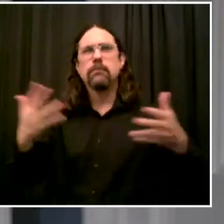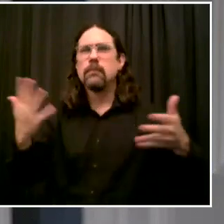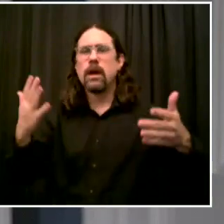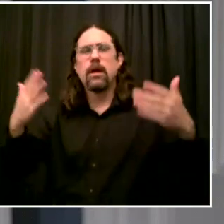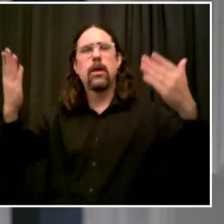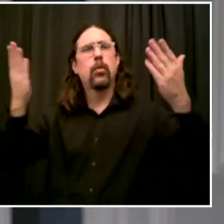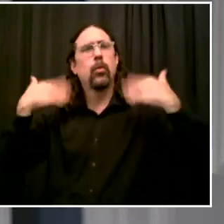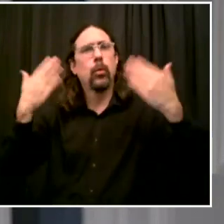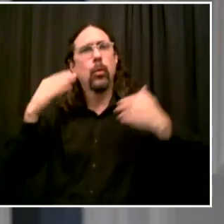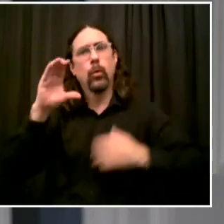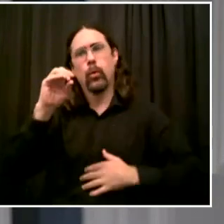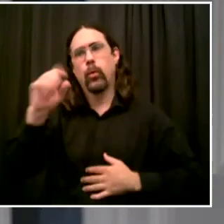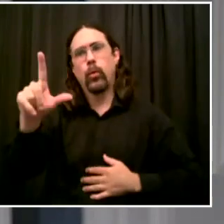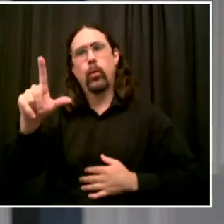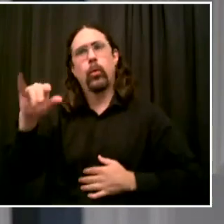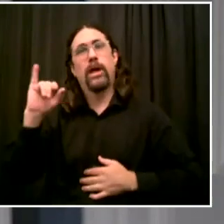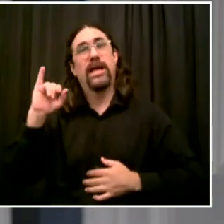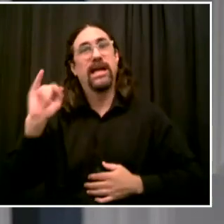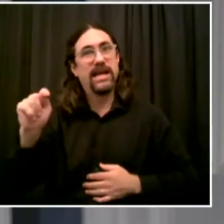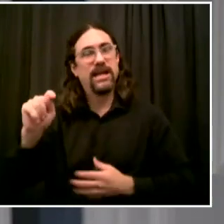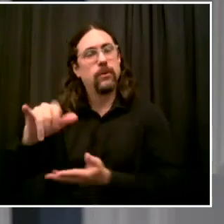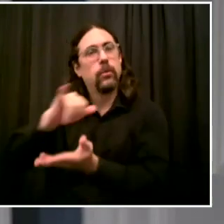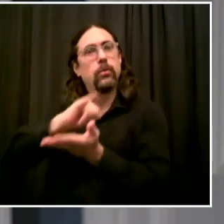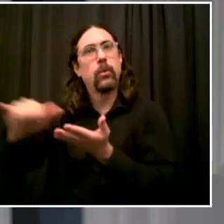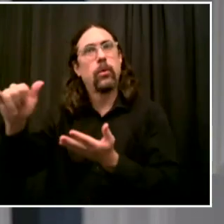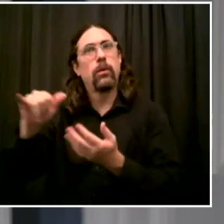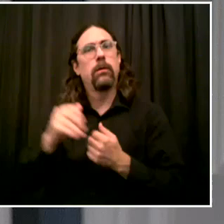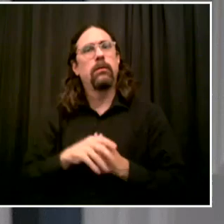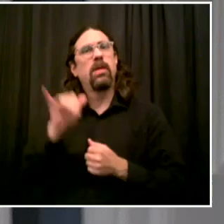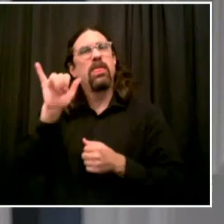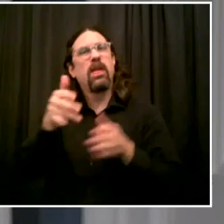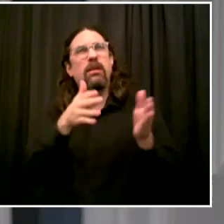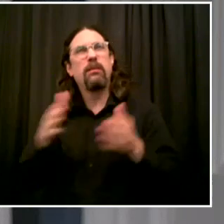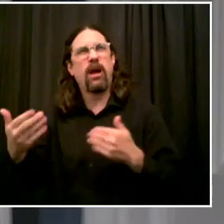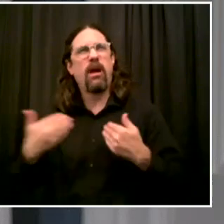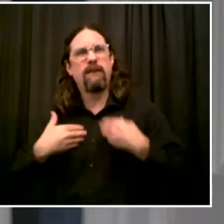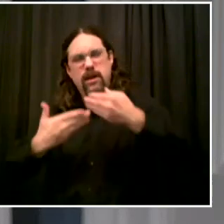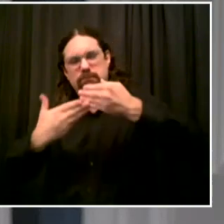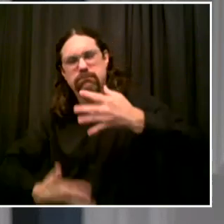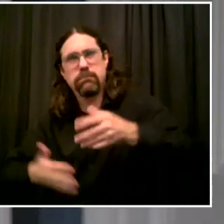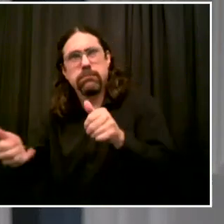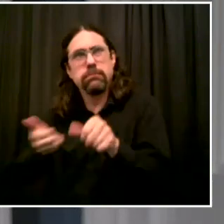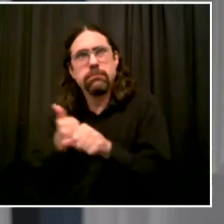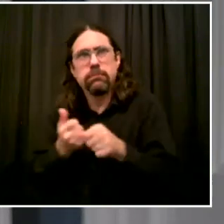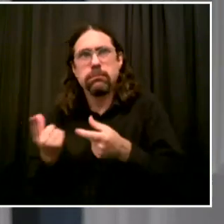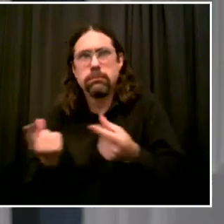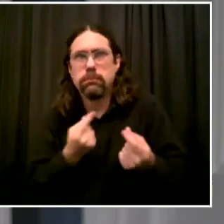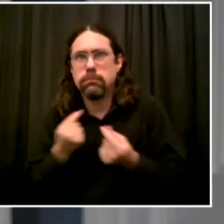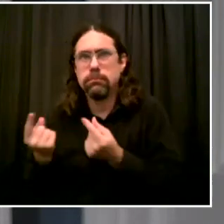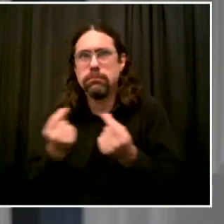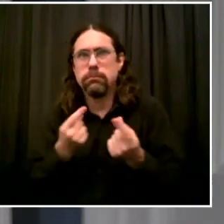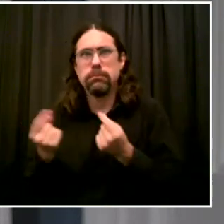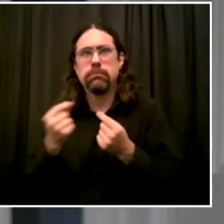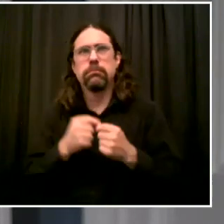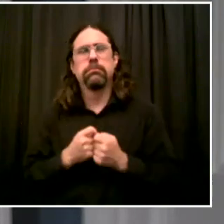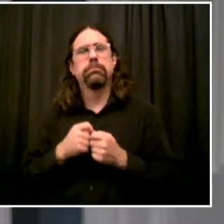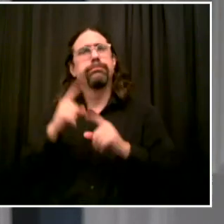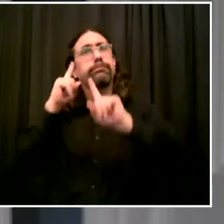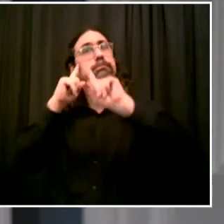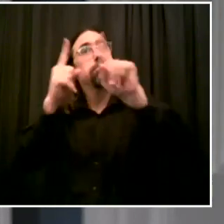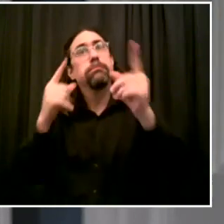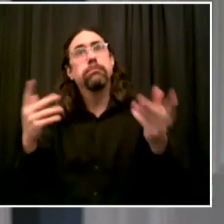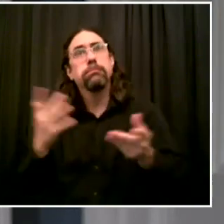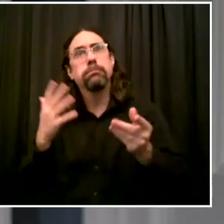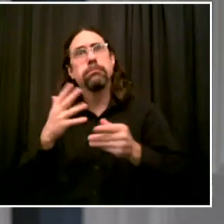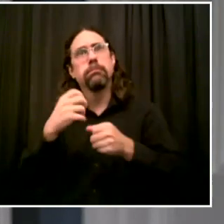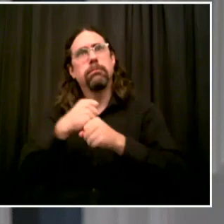as a result of COVID-19, and our goal is to ensure that all New Yorkers that live in heat-burdened areas, heat-burdened communities,